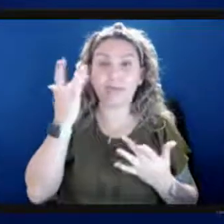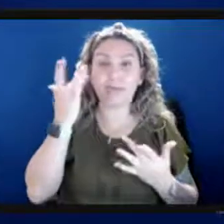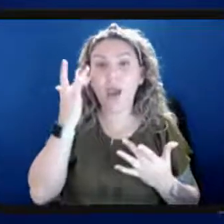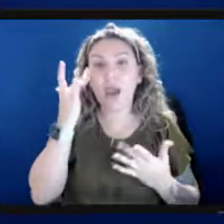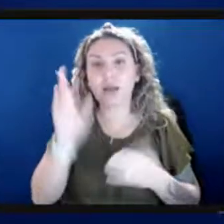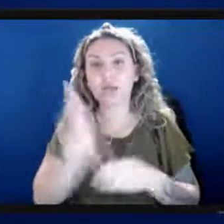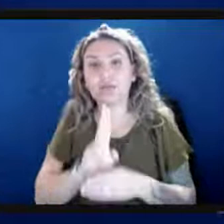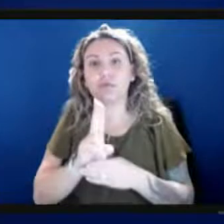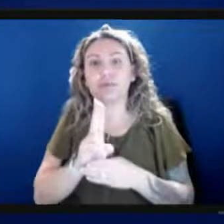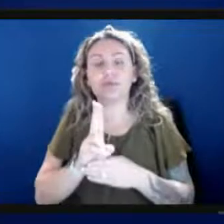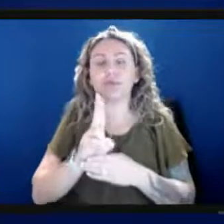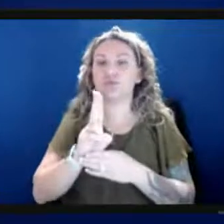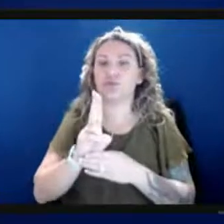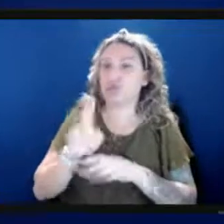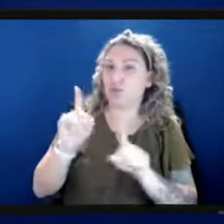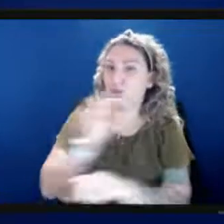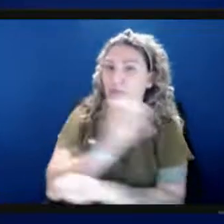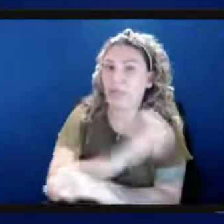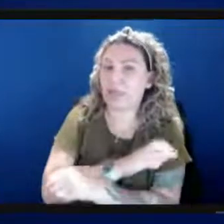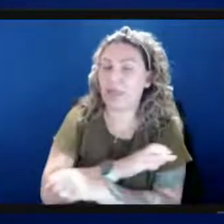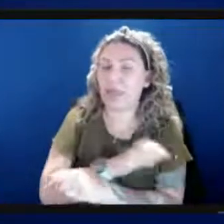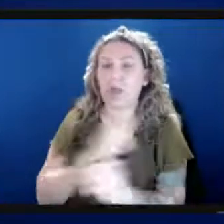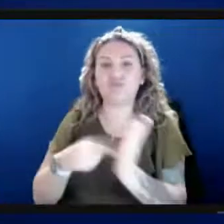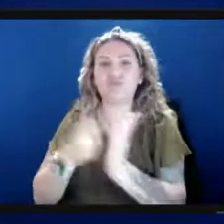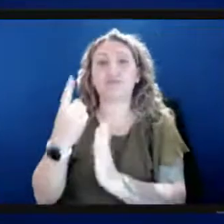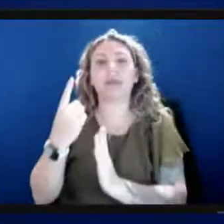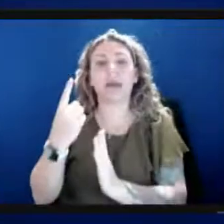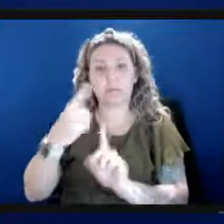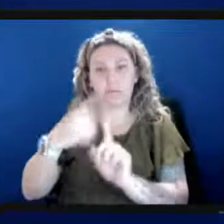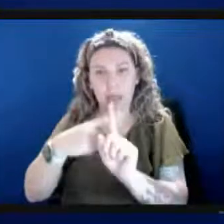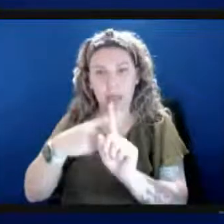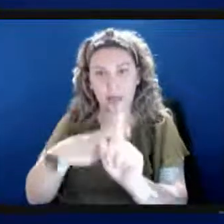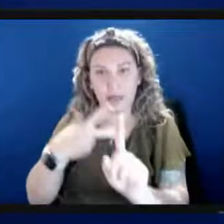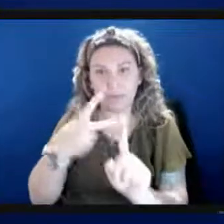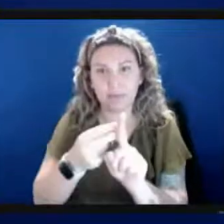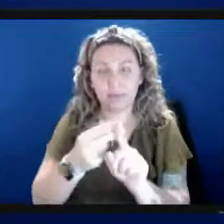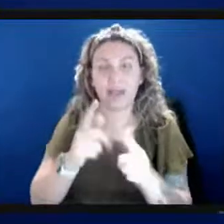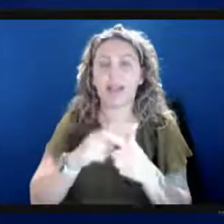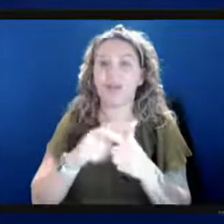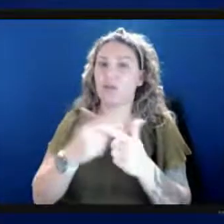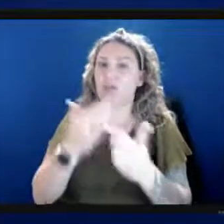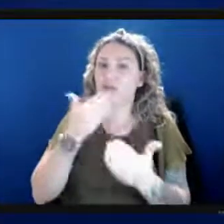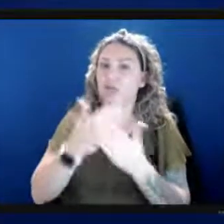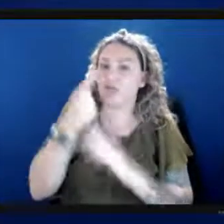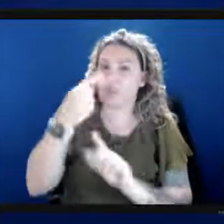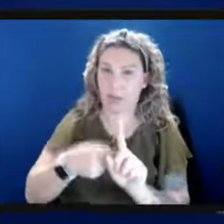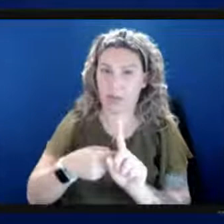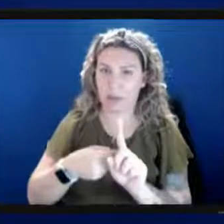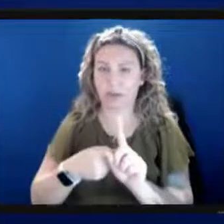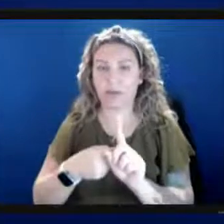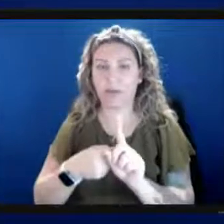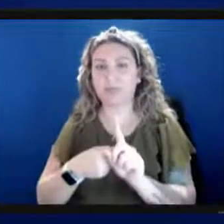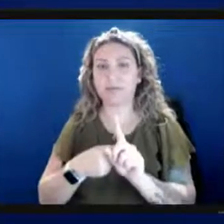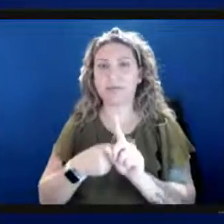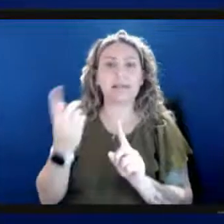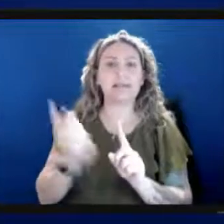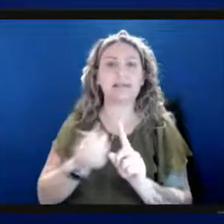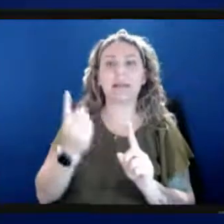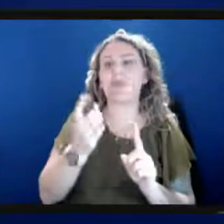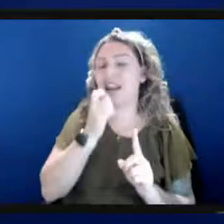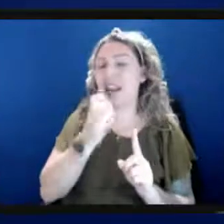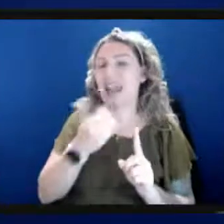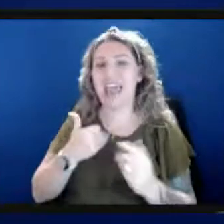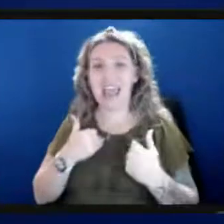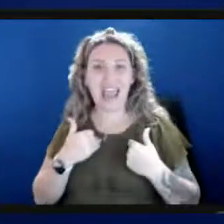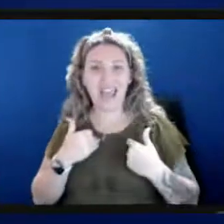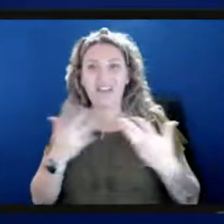to the clinic, get your once-a-month injection, and you're good for a month. Even if somebody who does not have the insight or does not know and